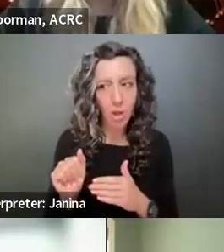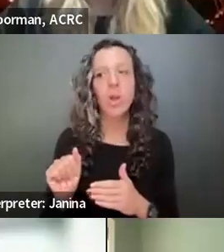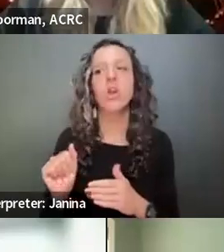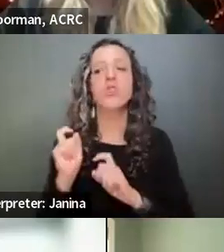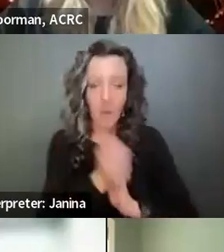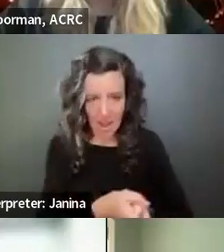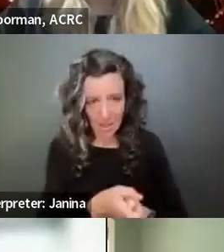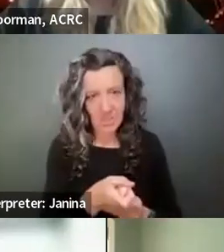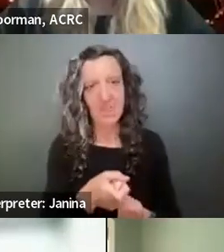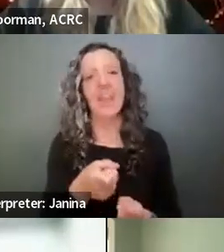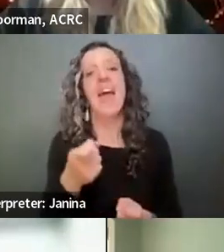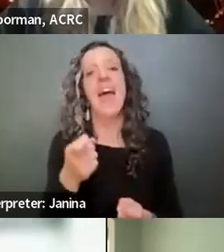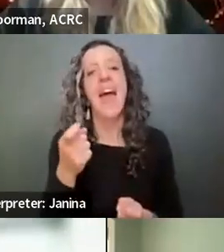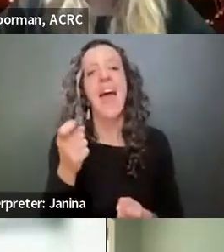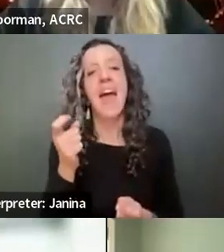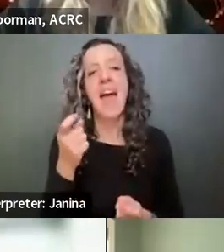donation that